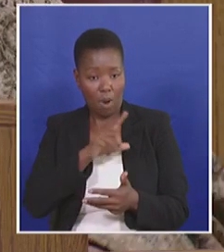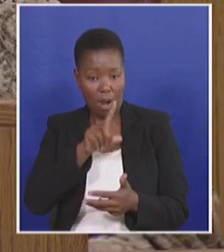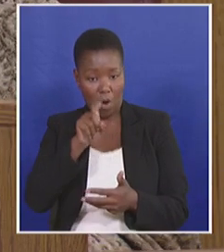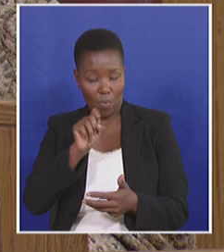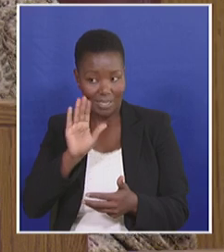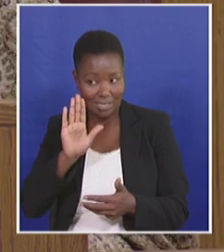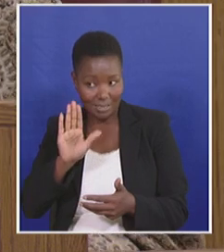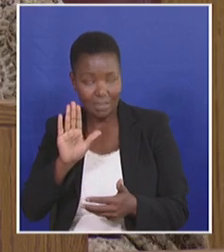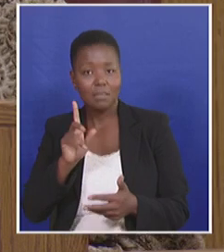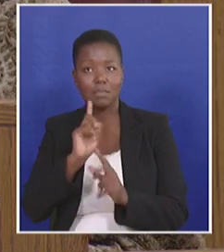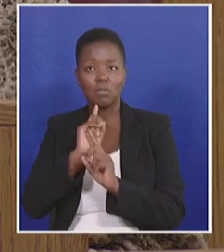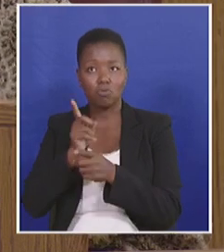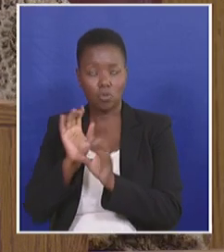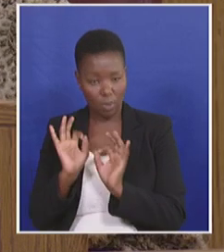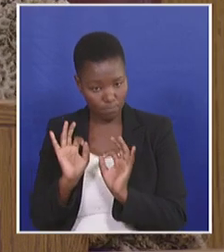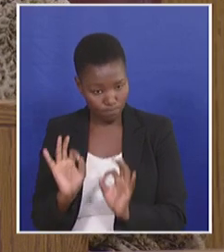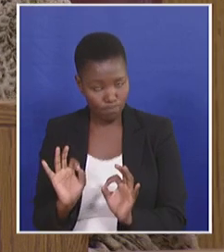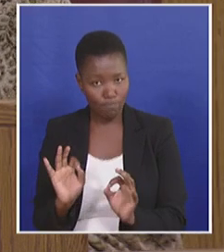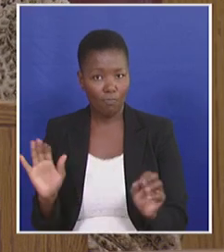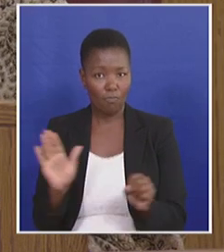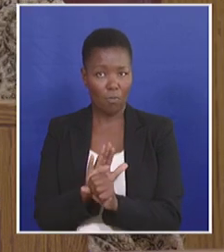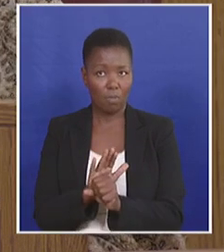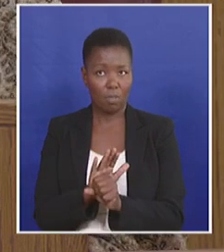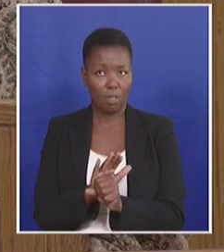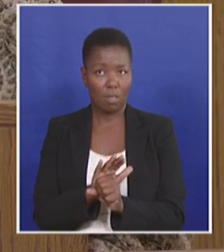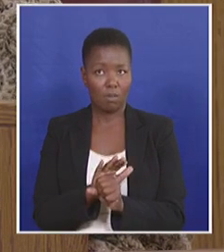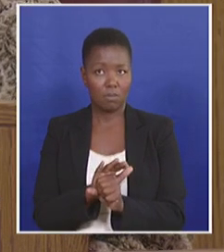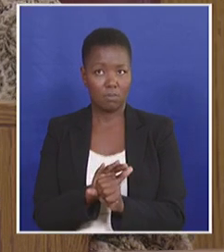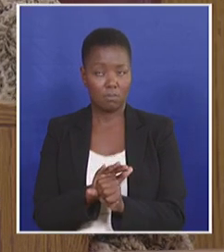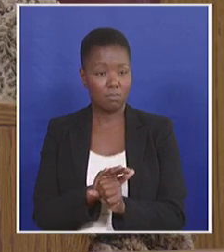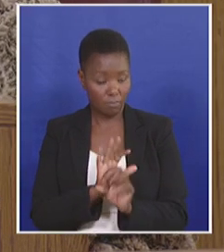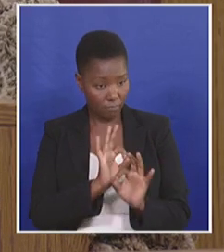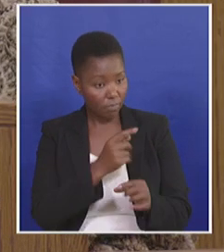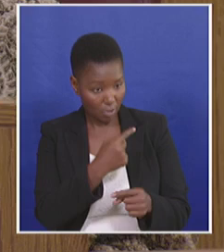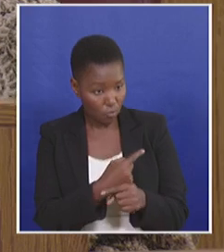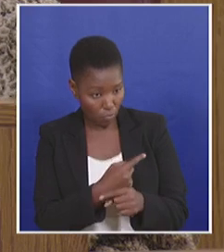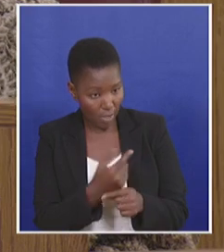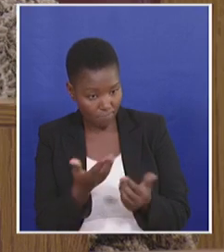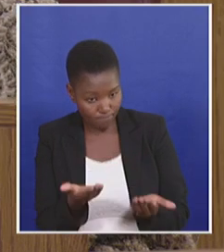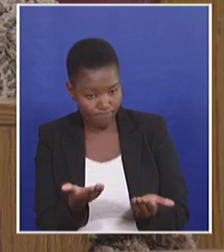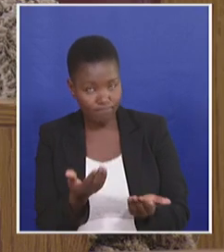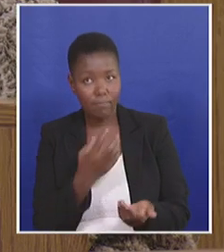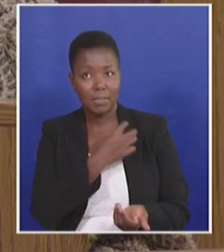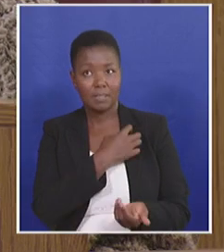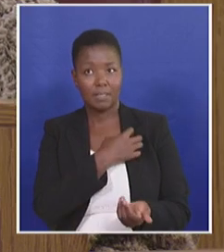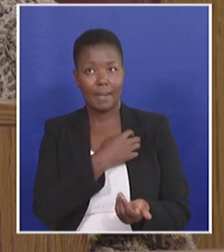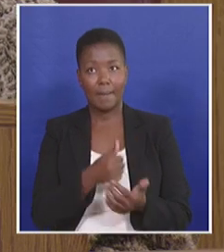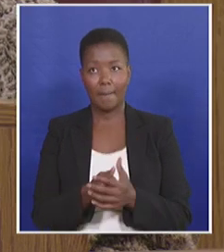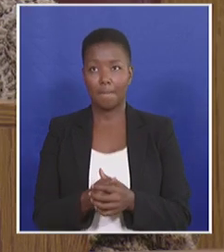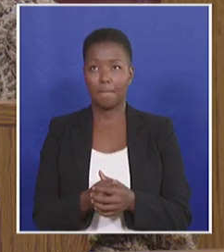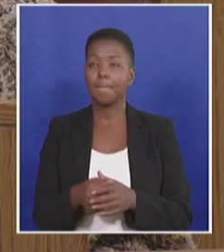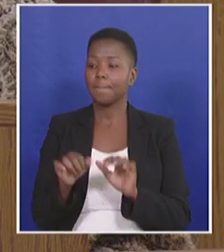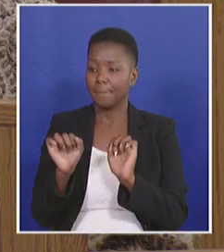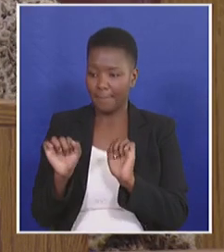is covered comprehensively. Is that the undertaking, my Minister?